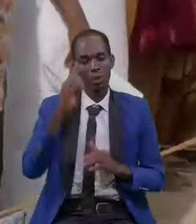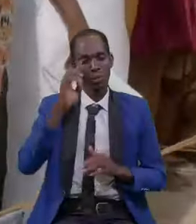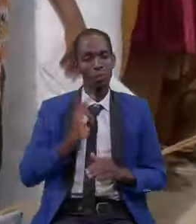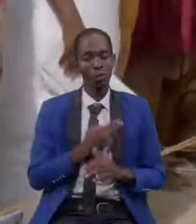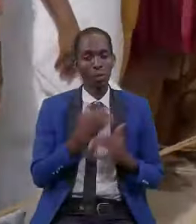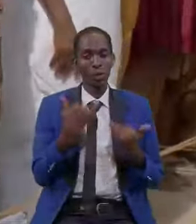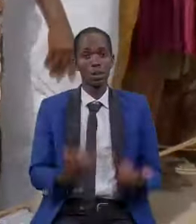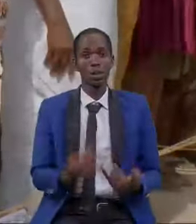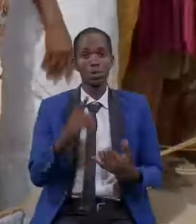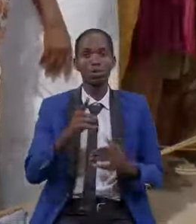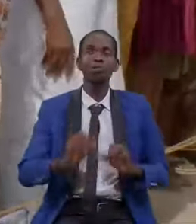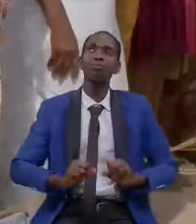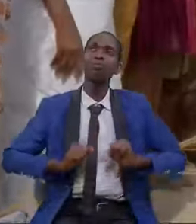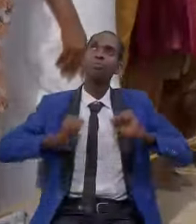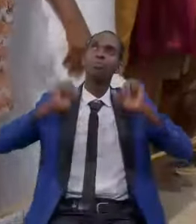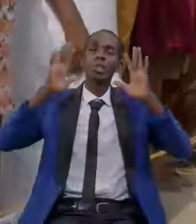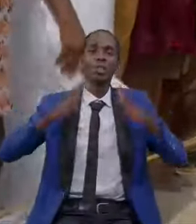your life unto the Lord.